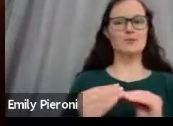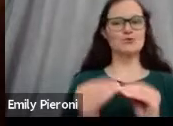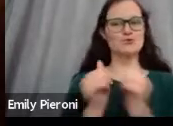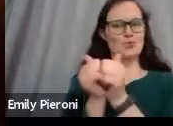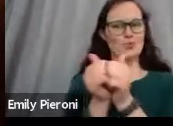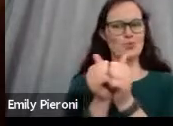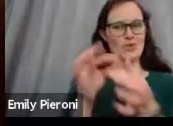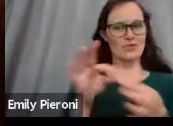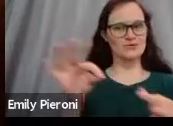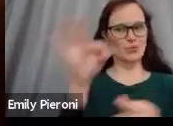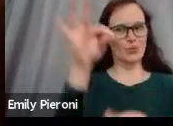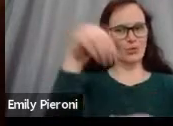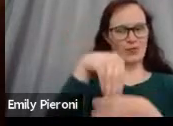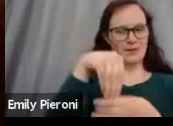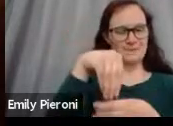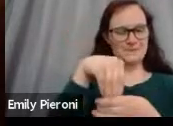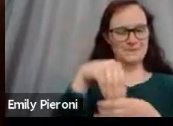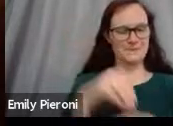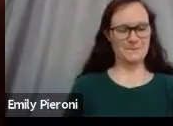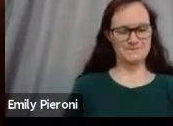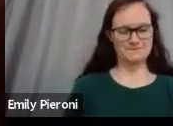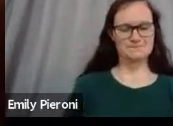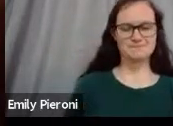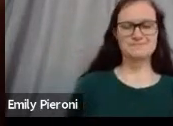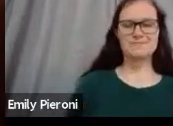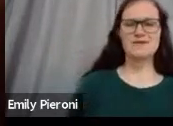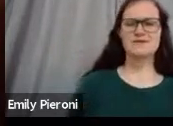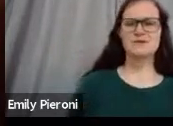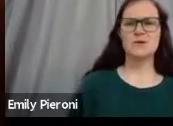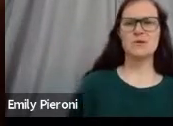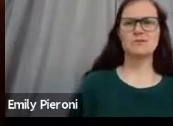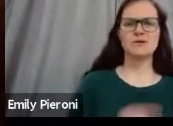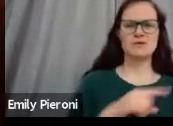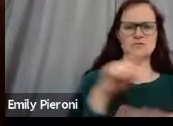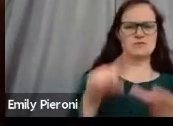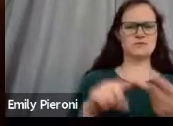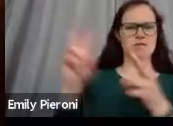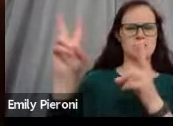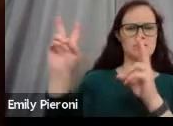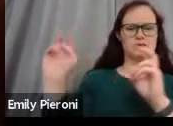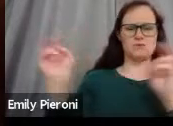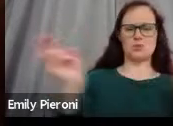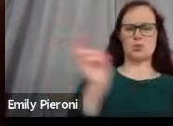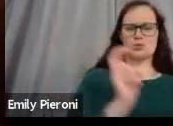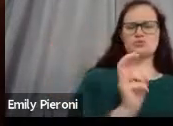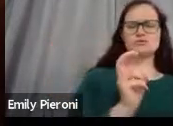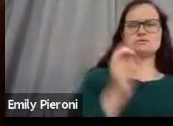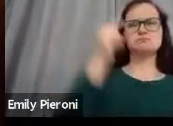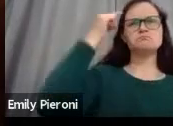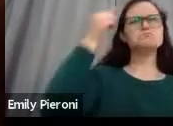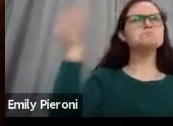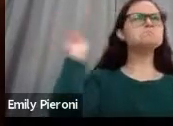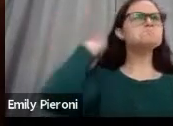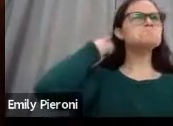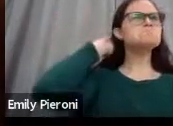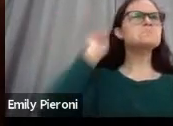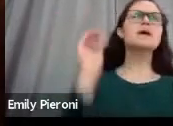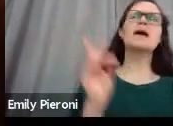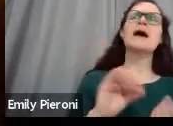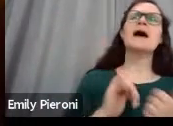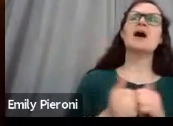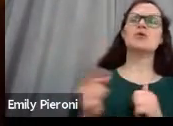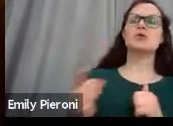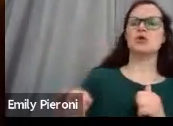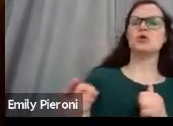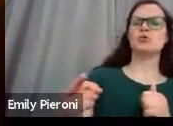in mind. We'll go through the presentation and kind of talk about how you can make data something that people